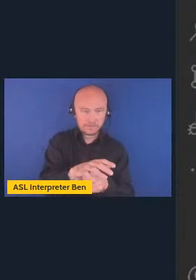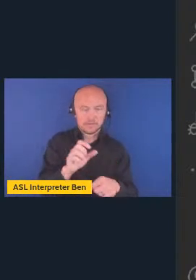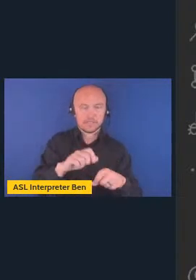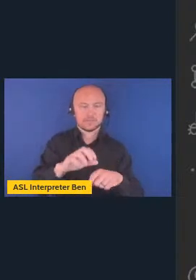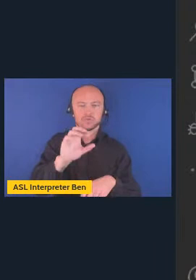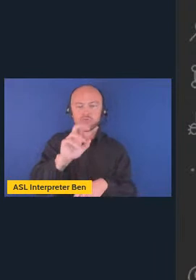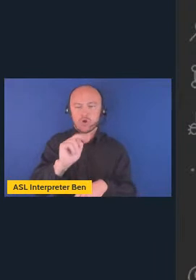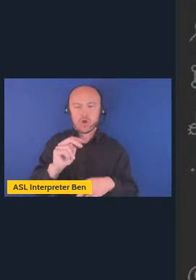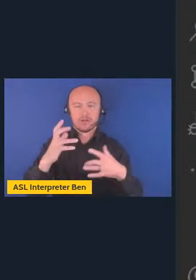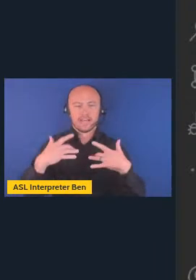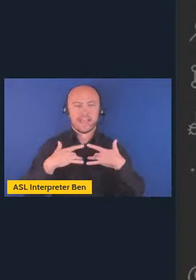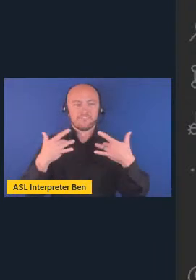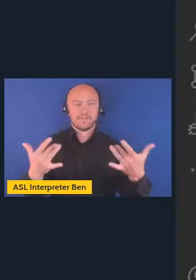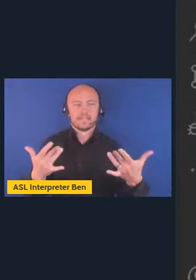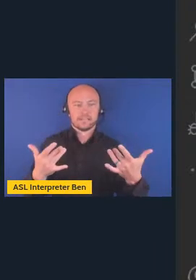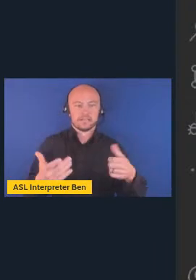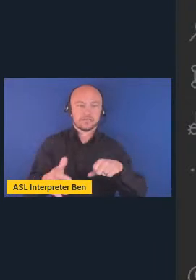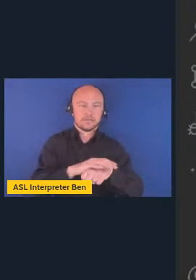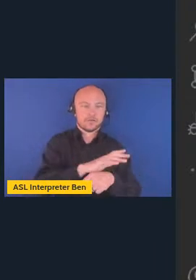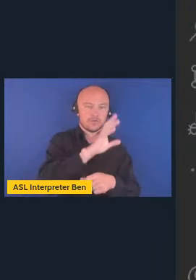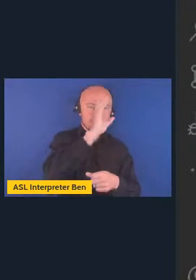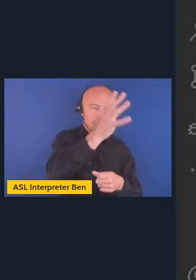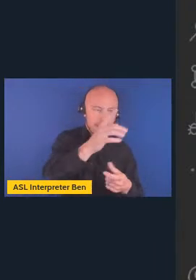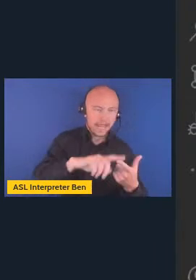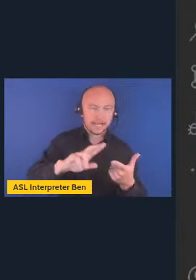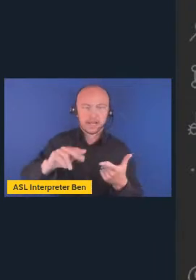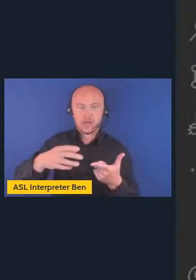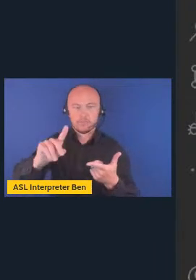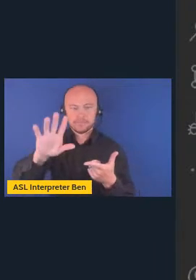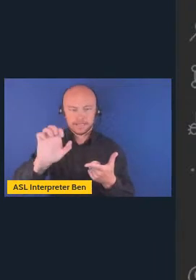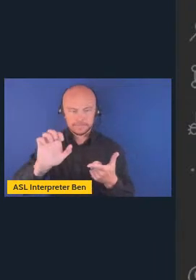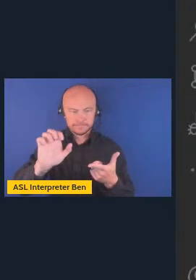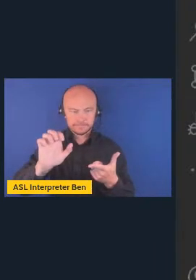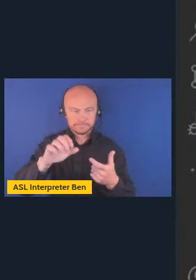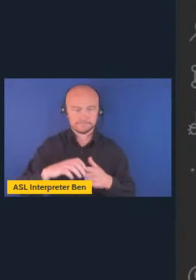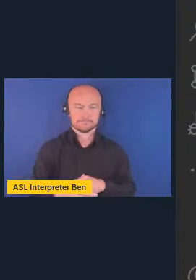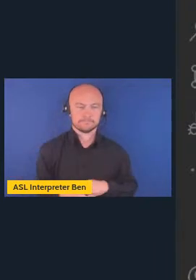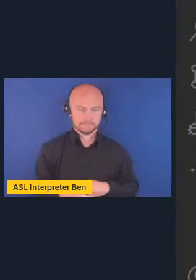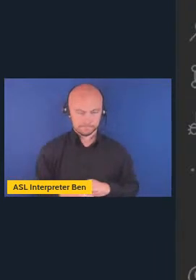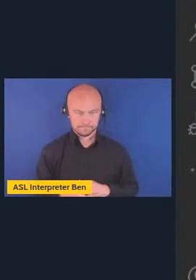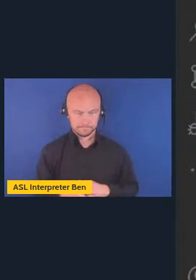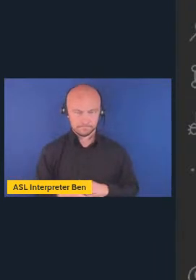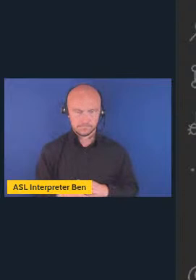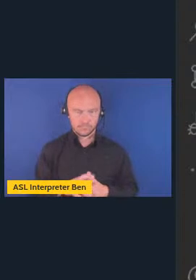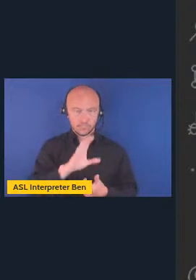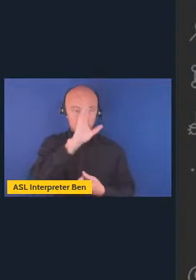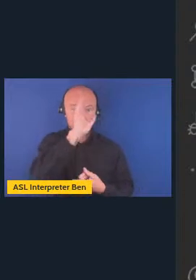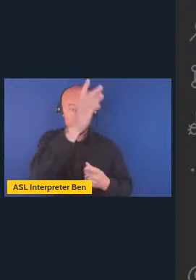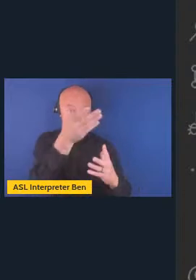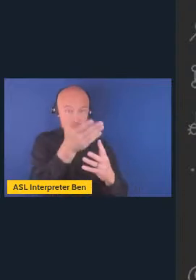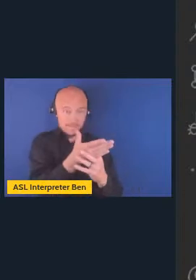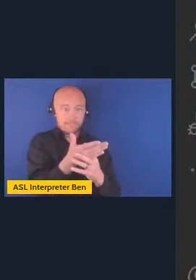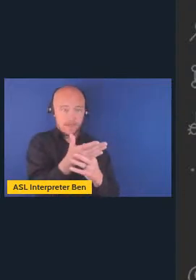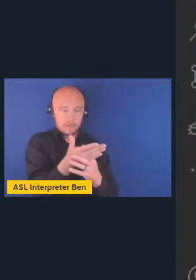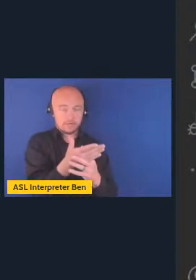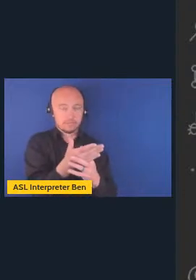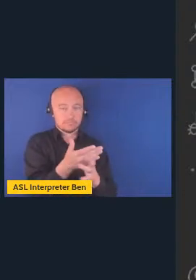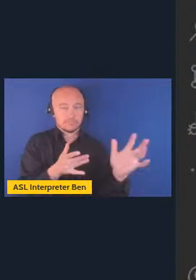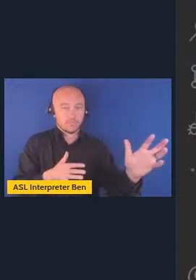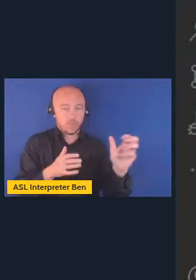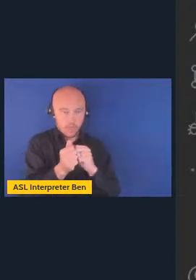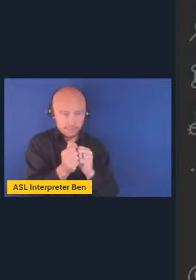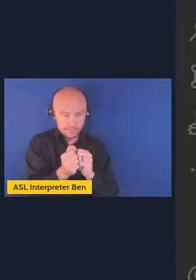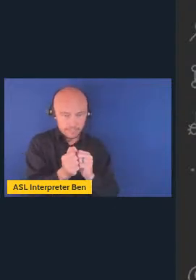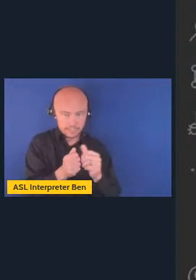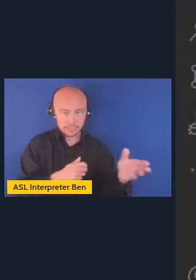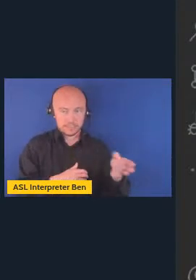onEvent. This will cover both onCreate and onUpdate. So now when I create a file, it will update, but also